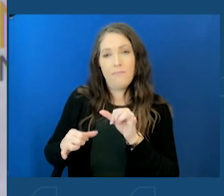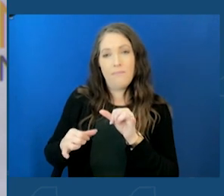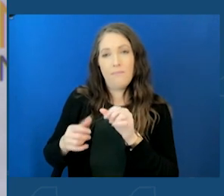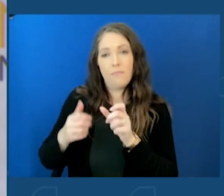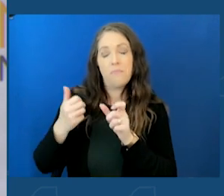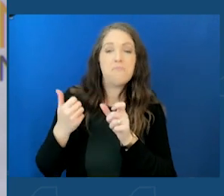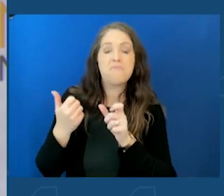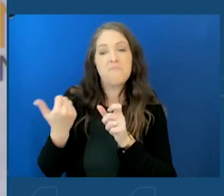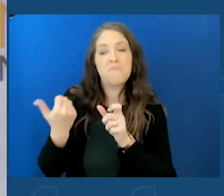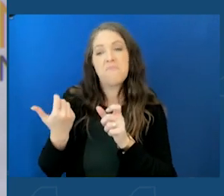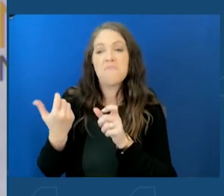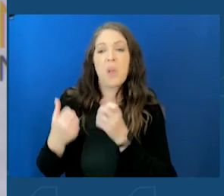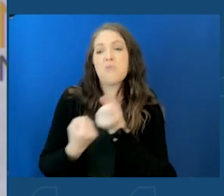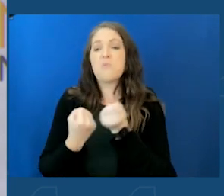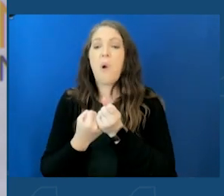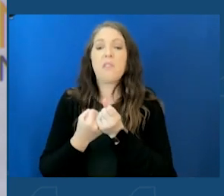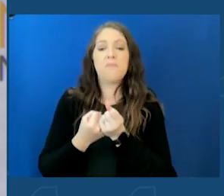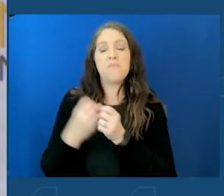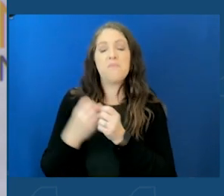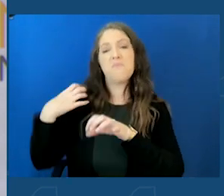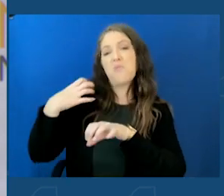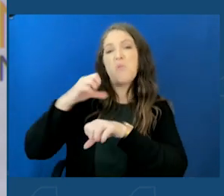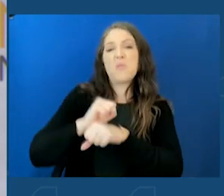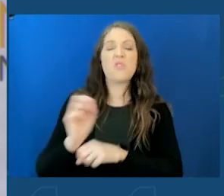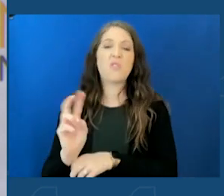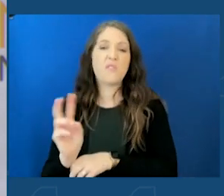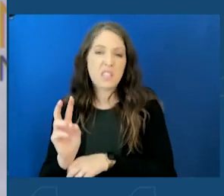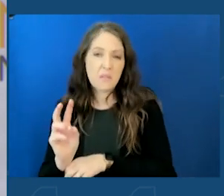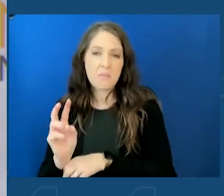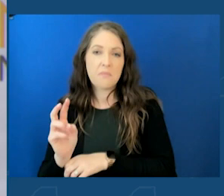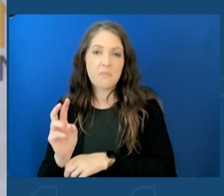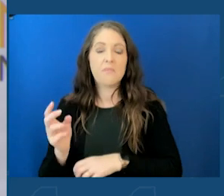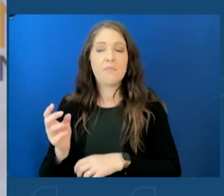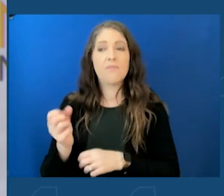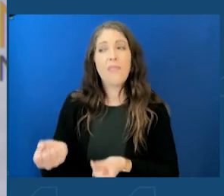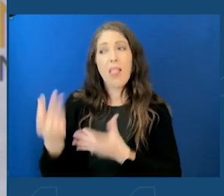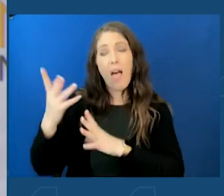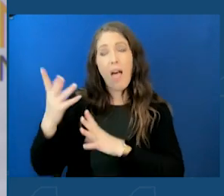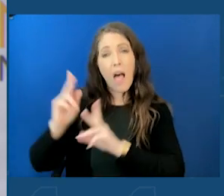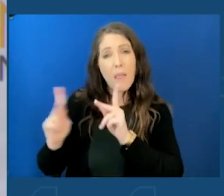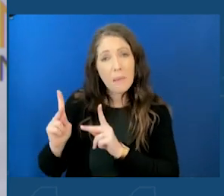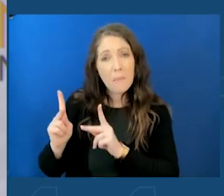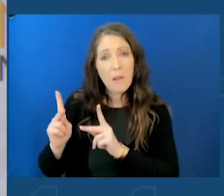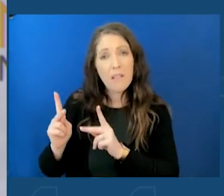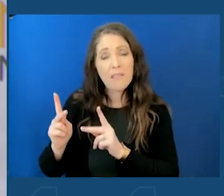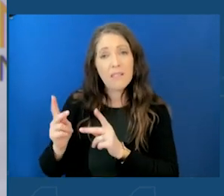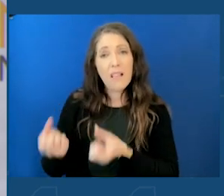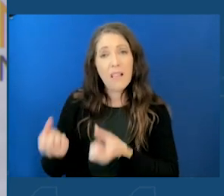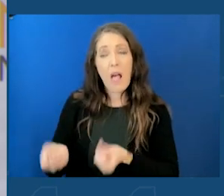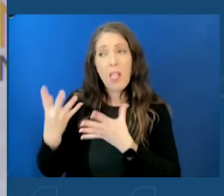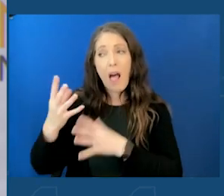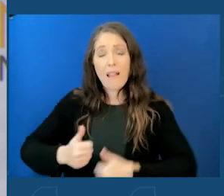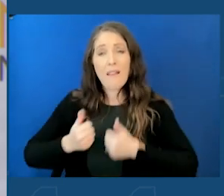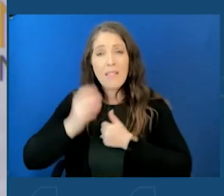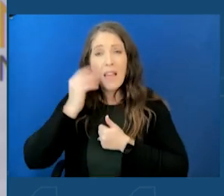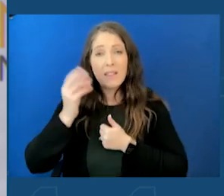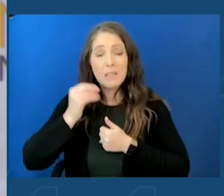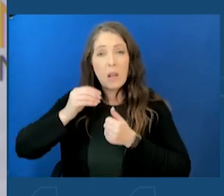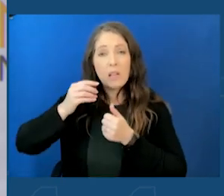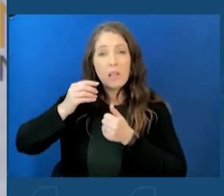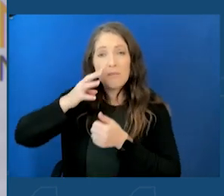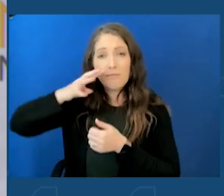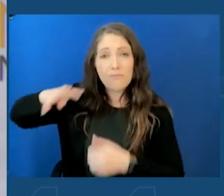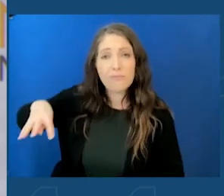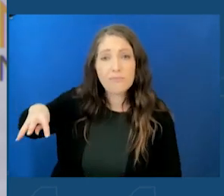right? And we left a lot of people and a lot of life experience out of our thinking around program and policy. That's time for